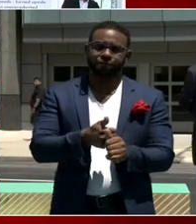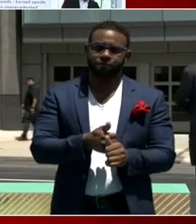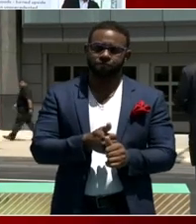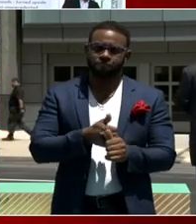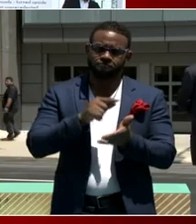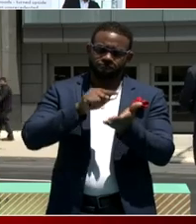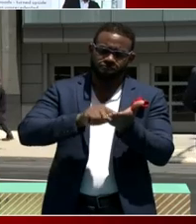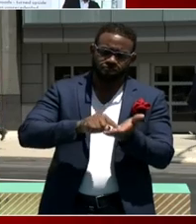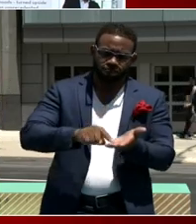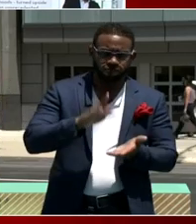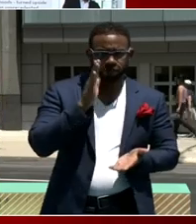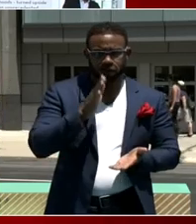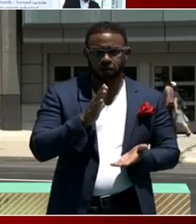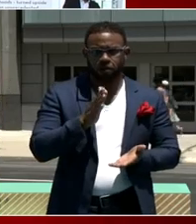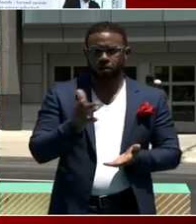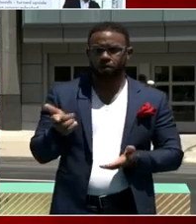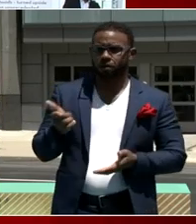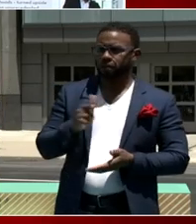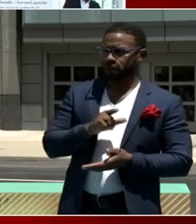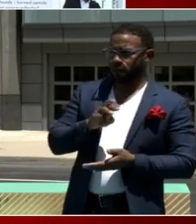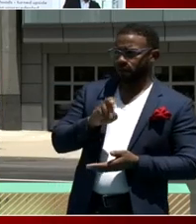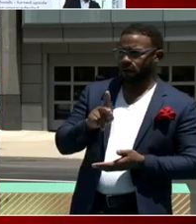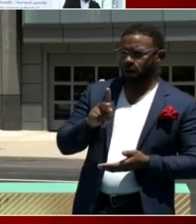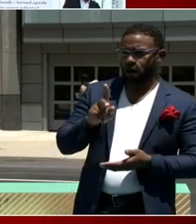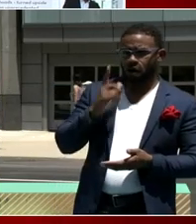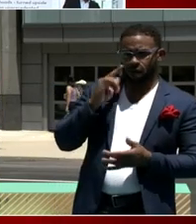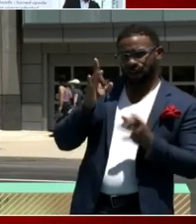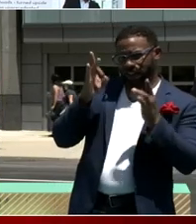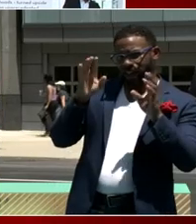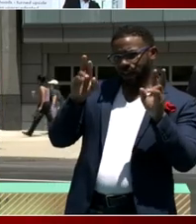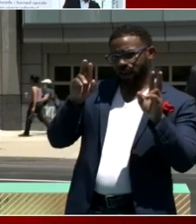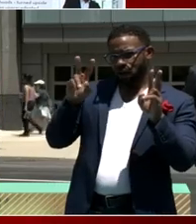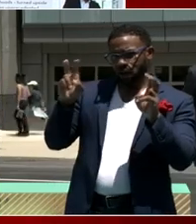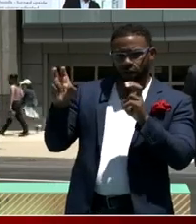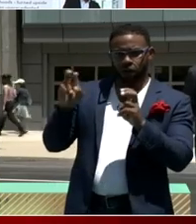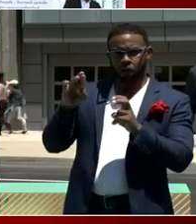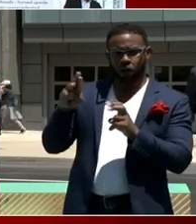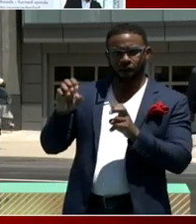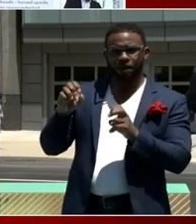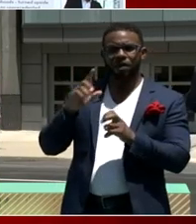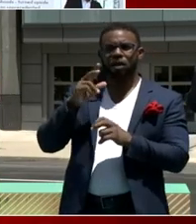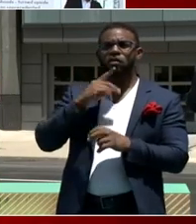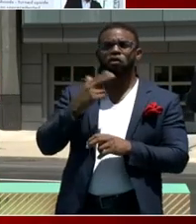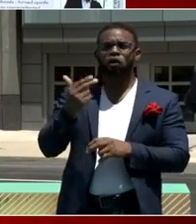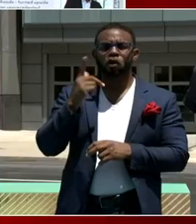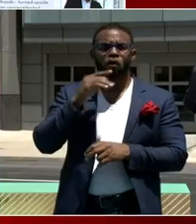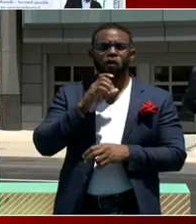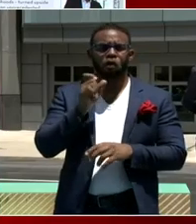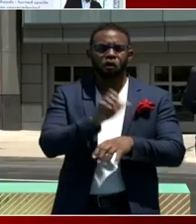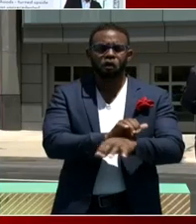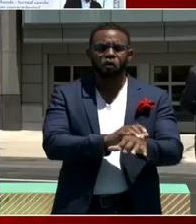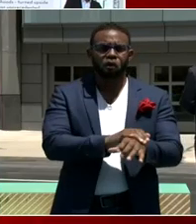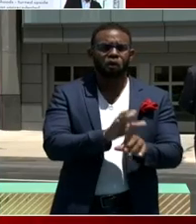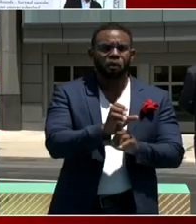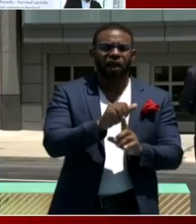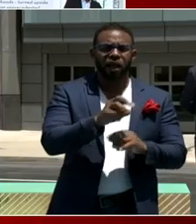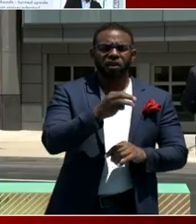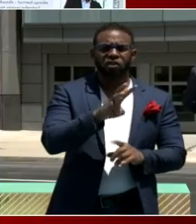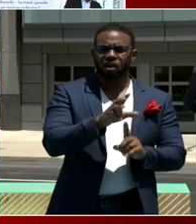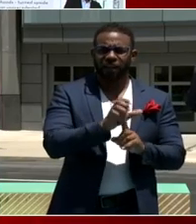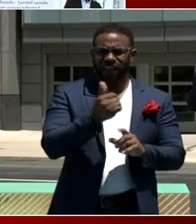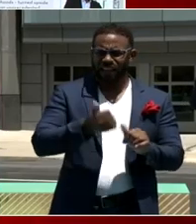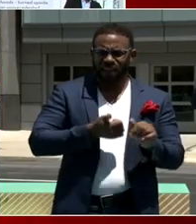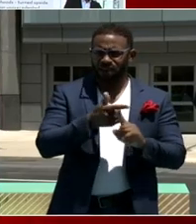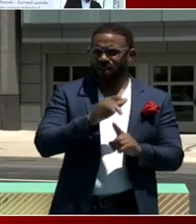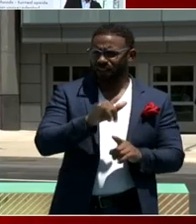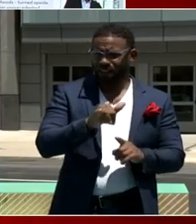thoroughly investigated. The hate crime theme, the 13-year-old who was arrested in Shaw. Do you have any update